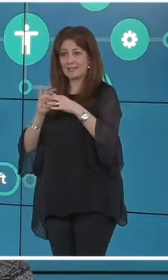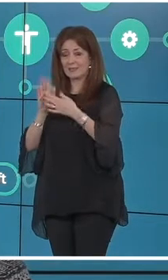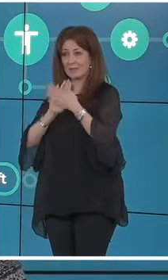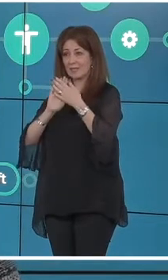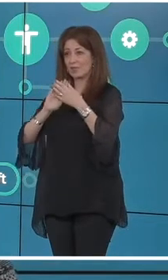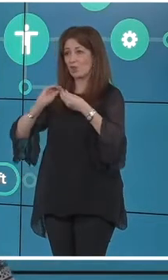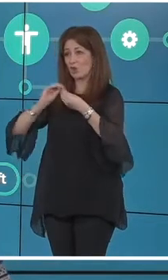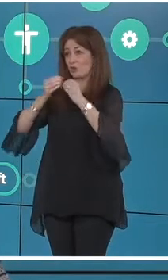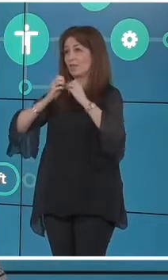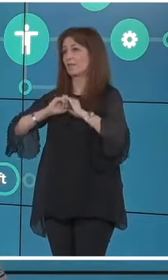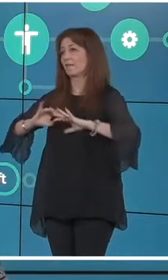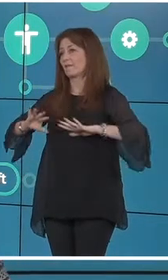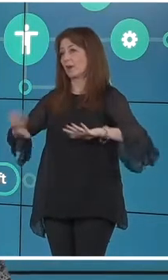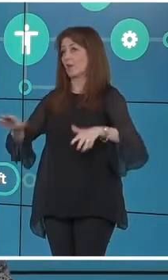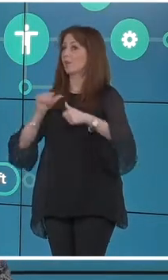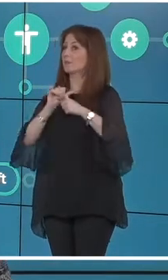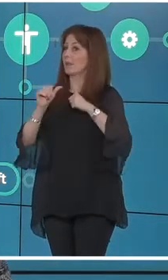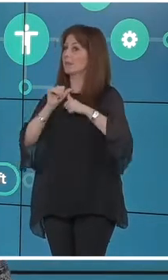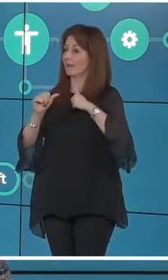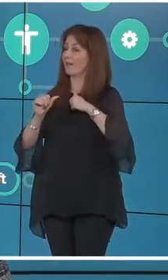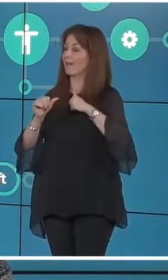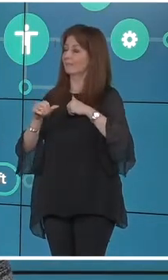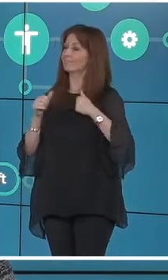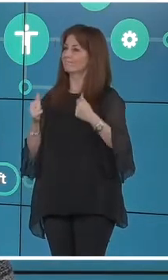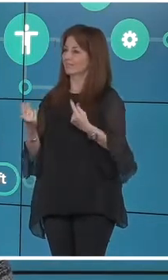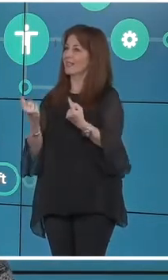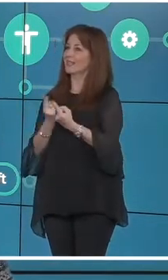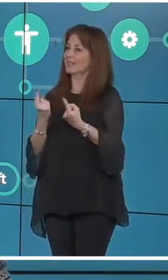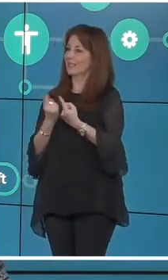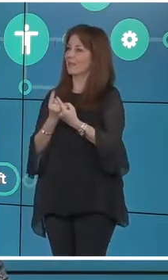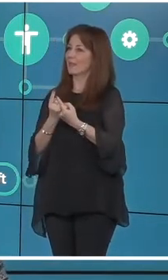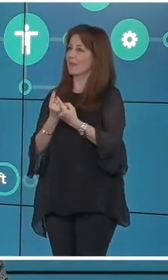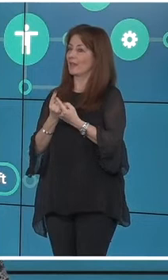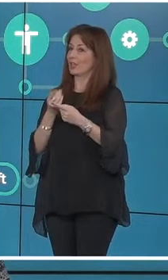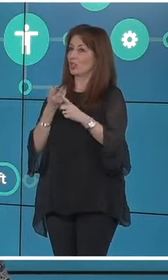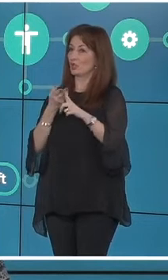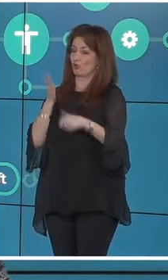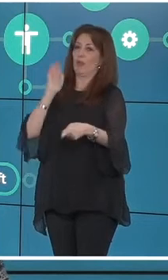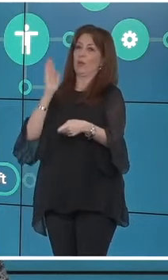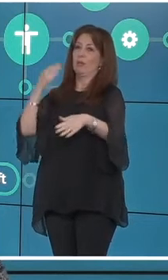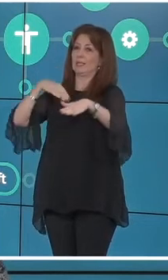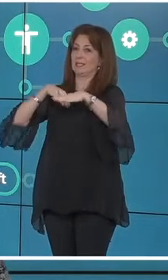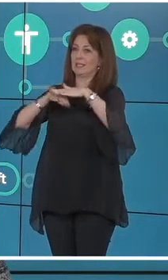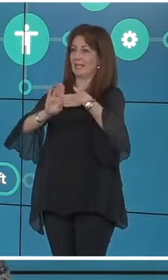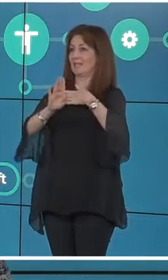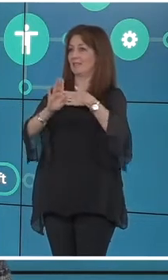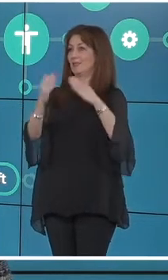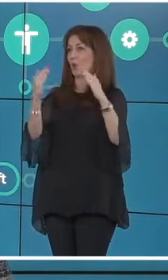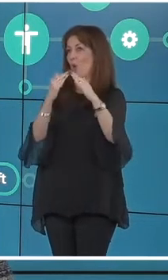flow is one of the better ones, best practice. That was something I sent immediately to folks back